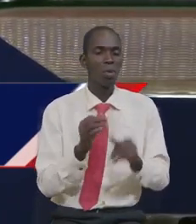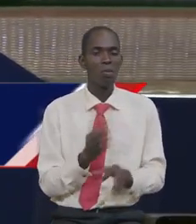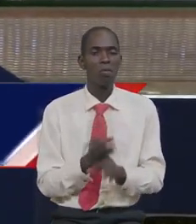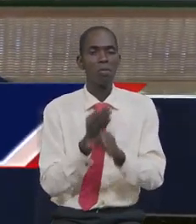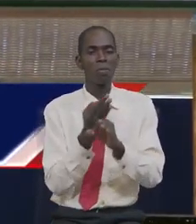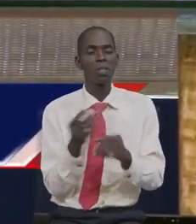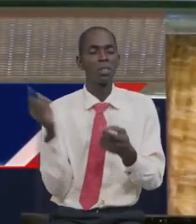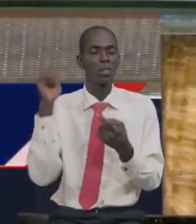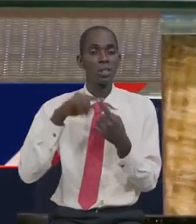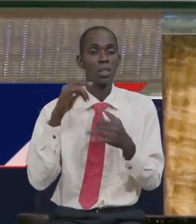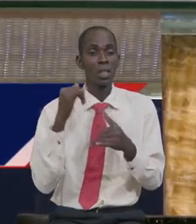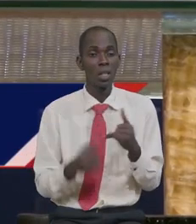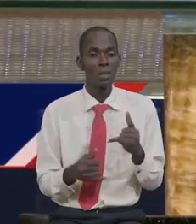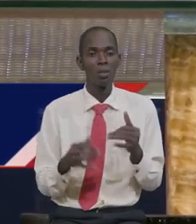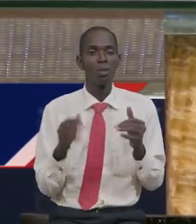time